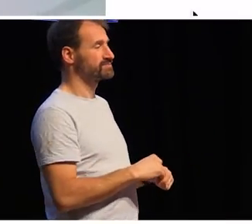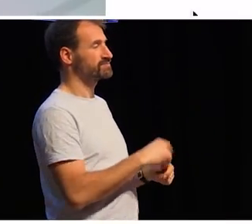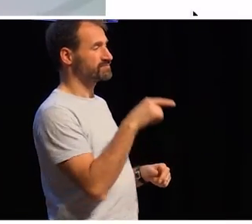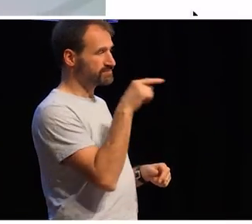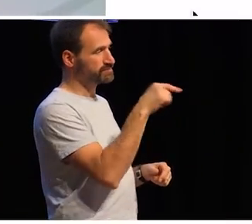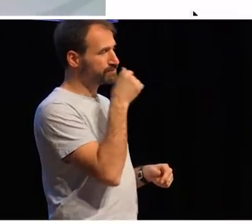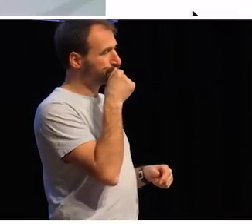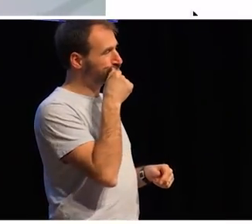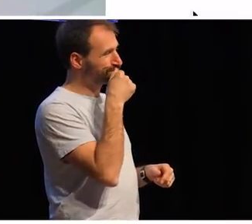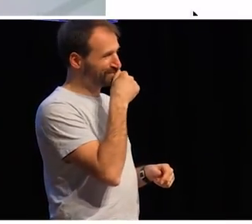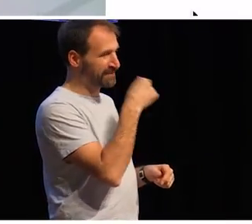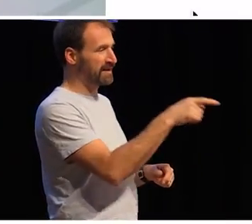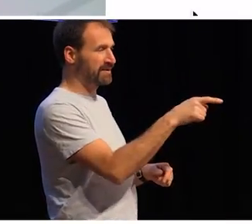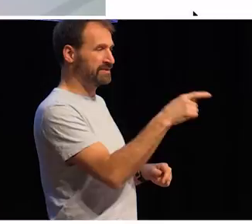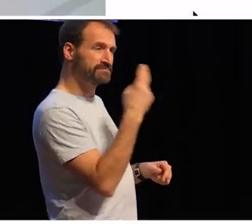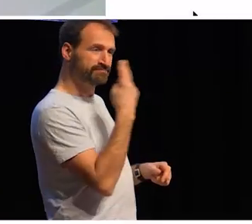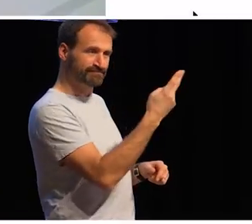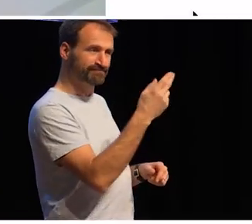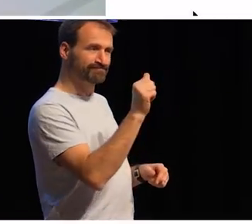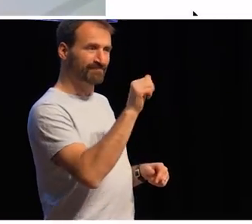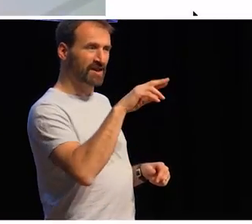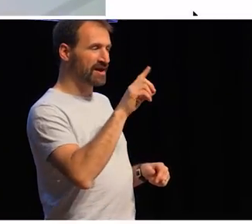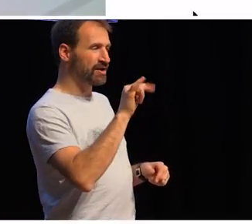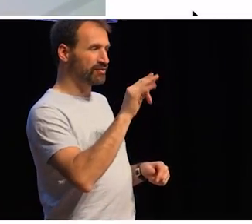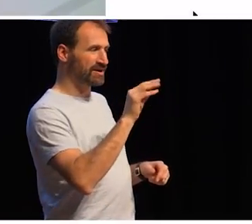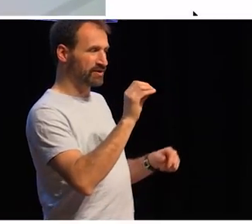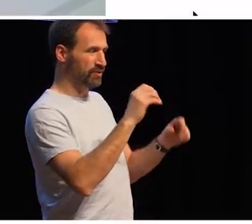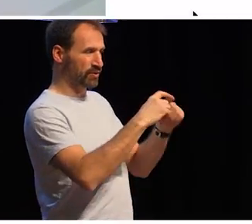All right, there you see the Arduino board. And it